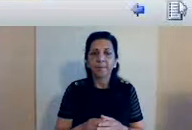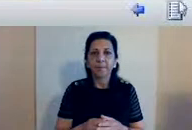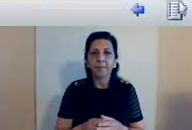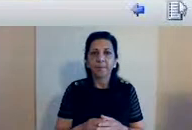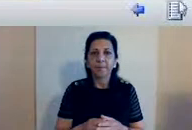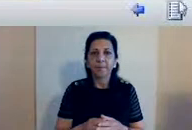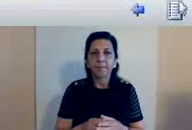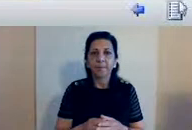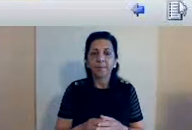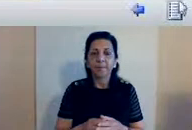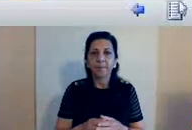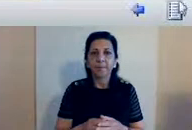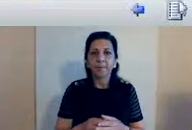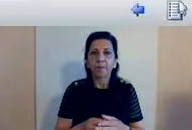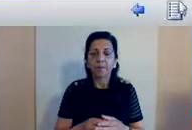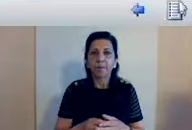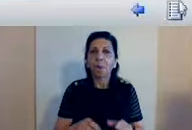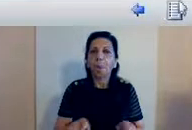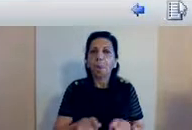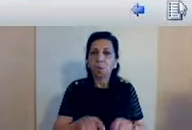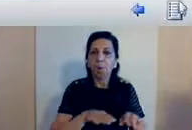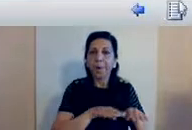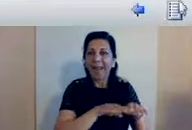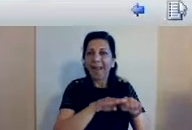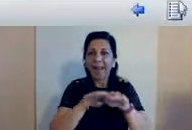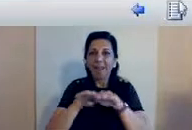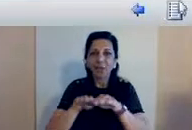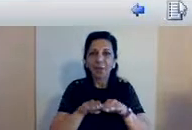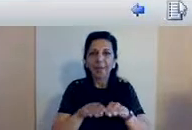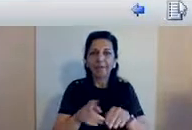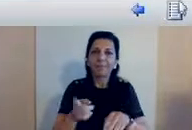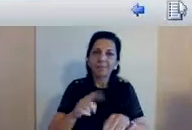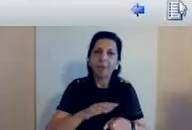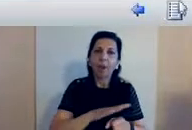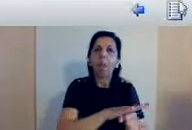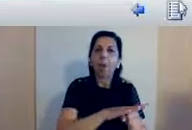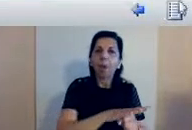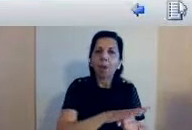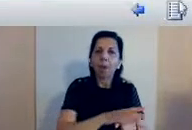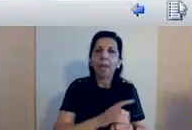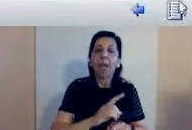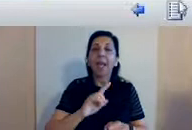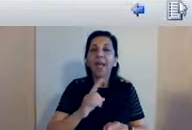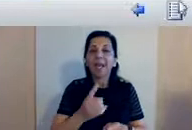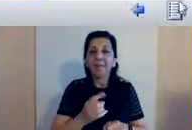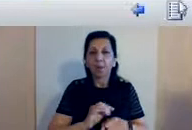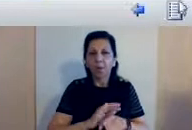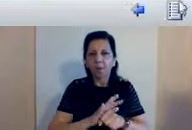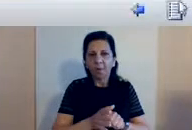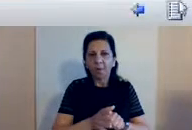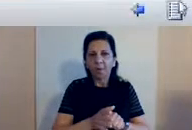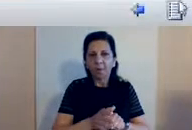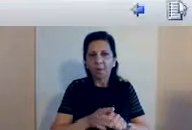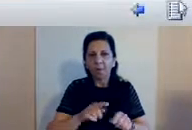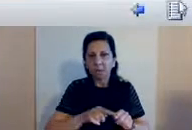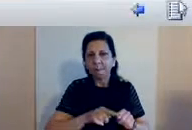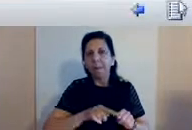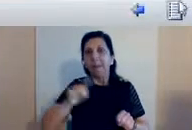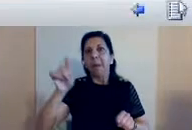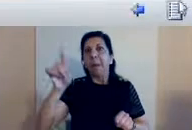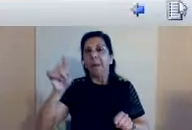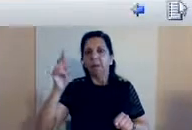about nationally and locally, we want to be able to respond if there is an increase in COVID-19 related